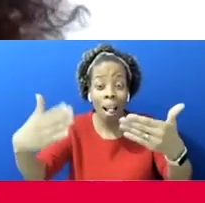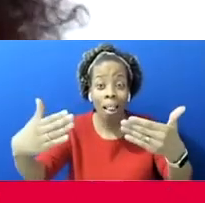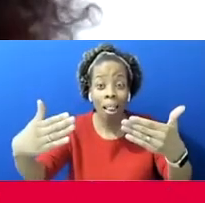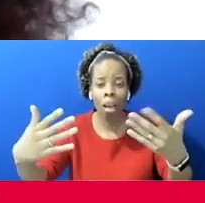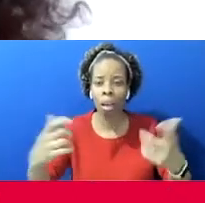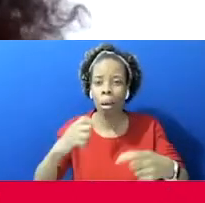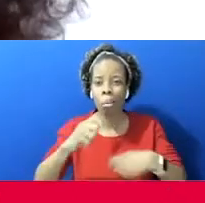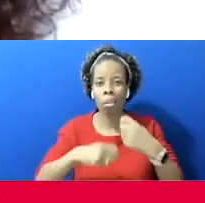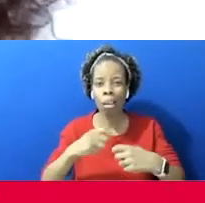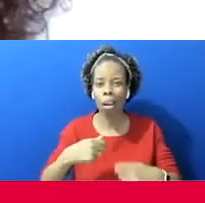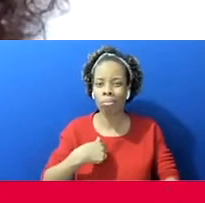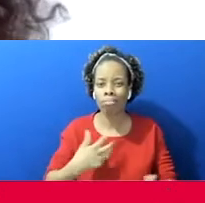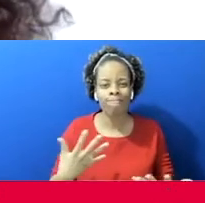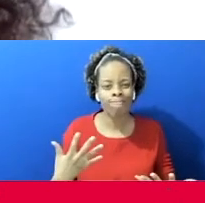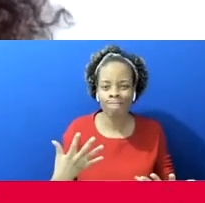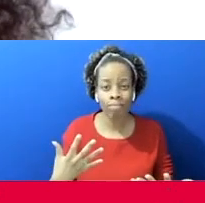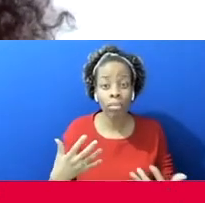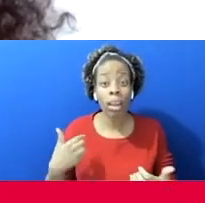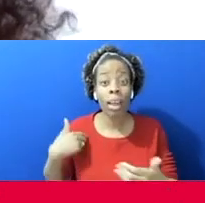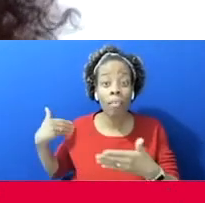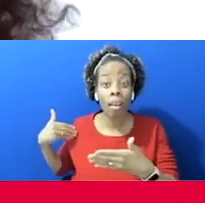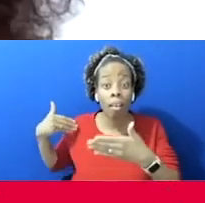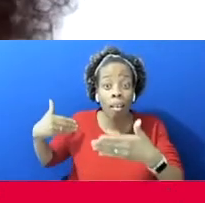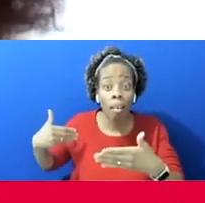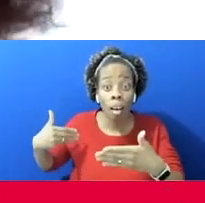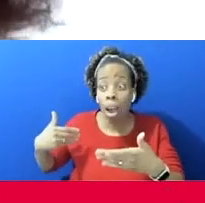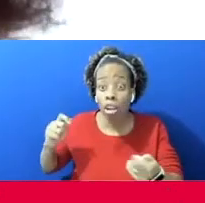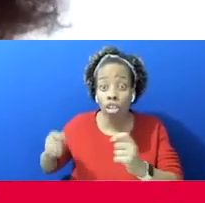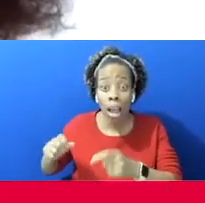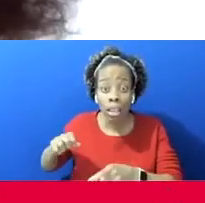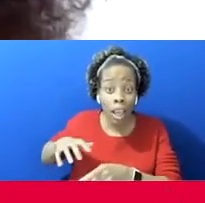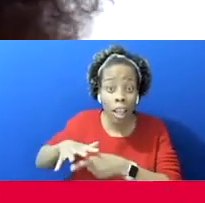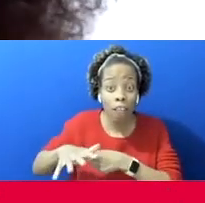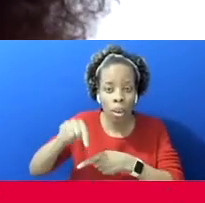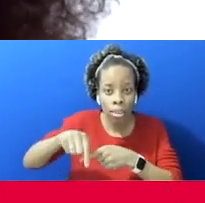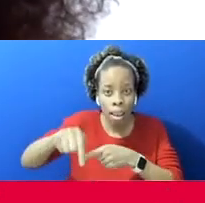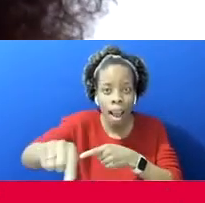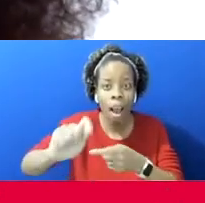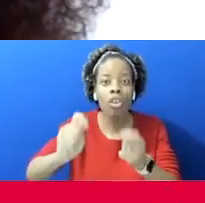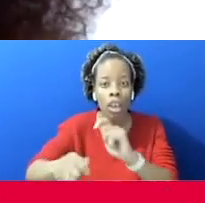but it would have obviously trickled down. And so I think you have to start where,